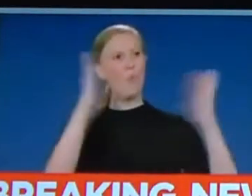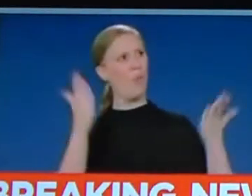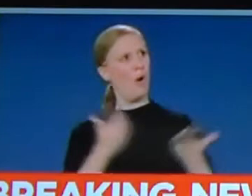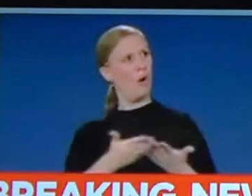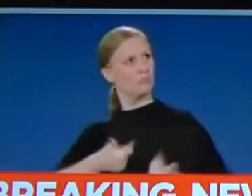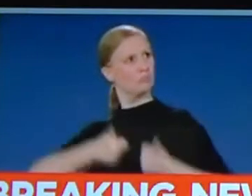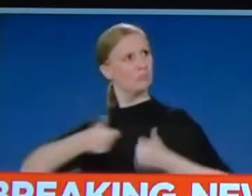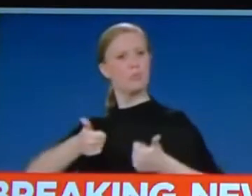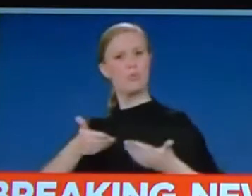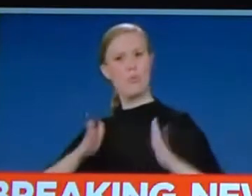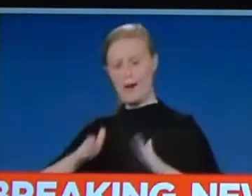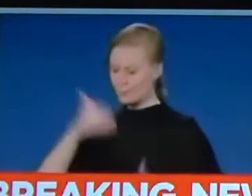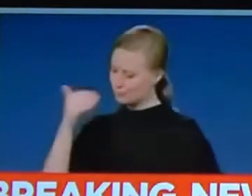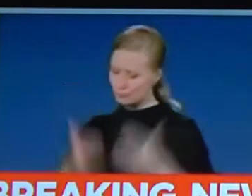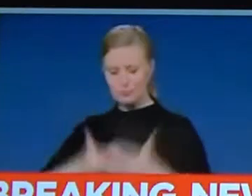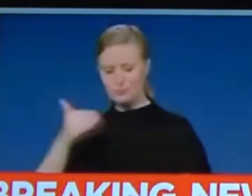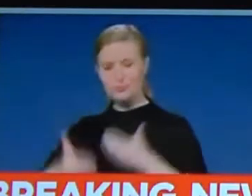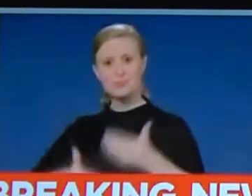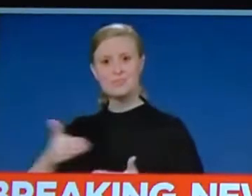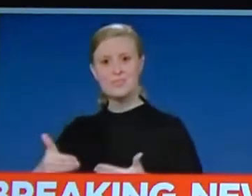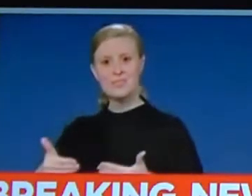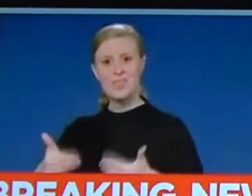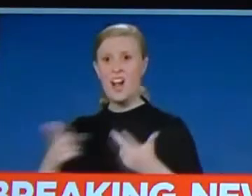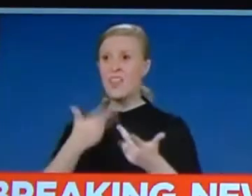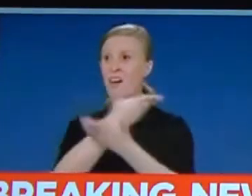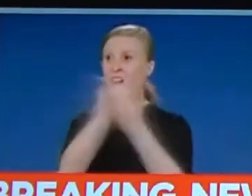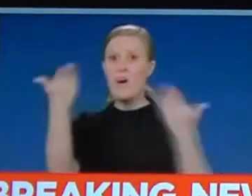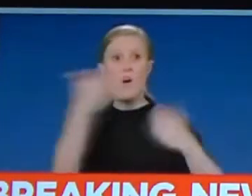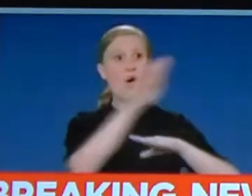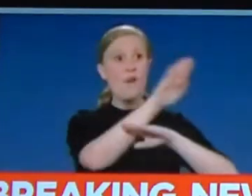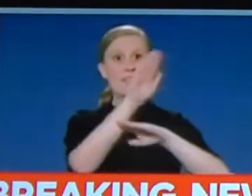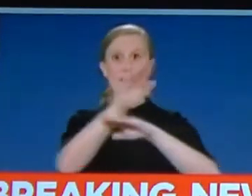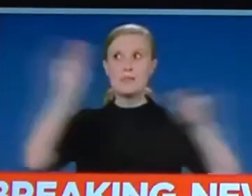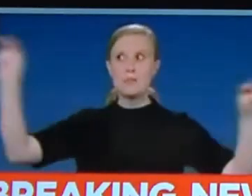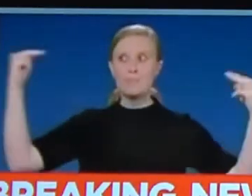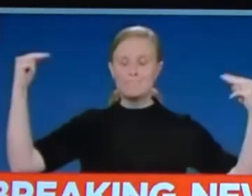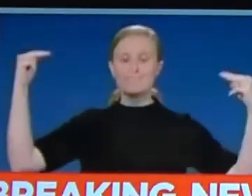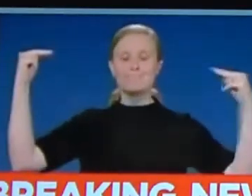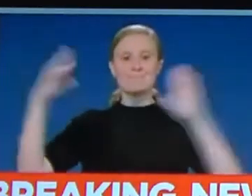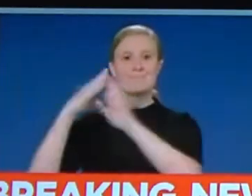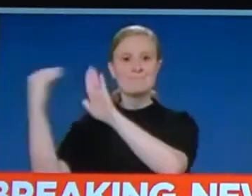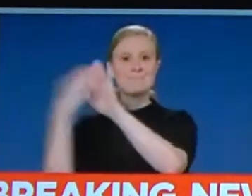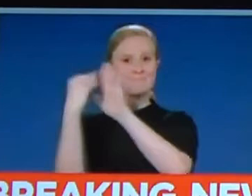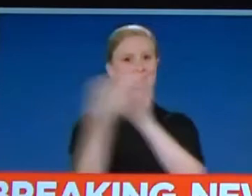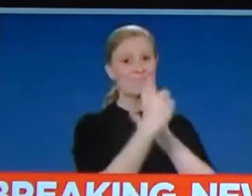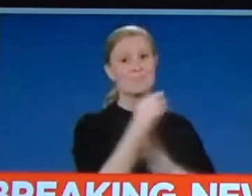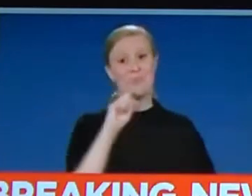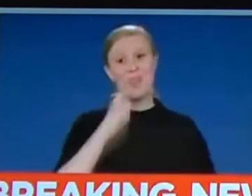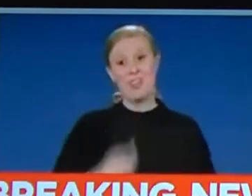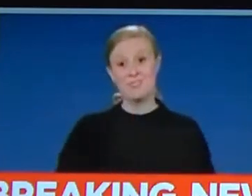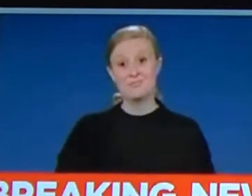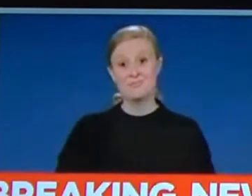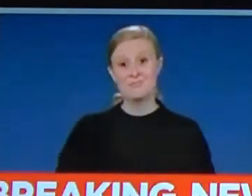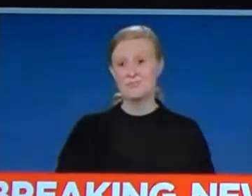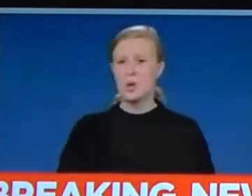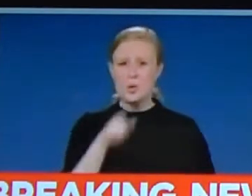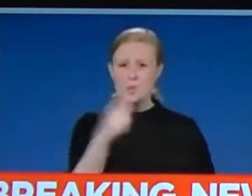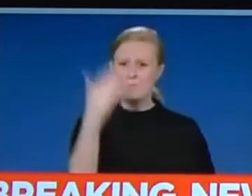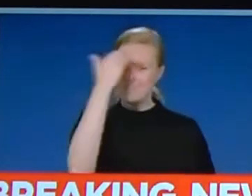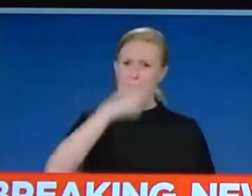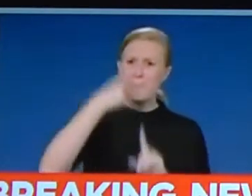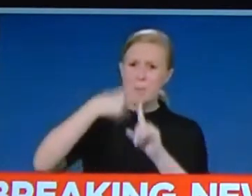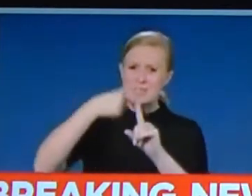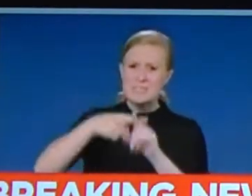of challenges our way, the Australian way. So stay positive, Australia. Stay connected. Stay